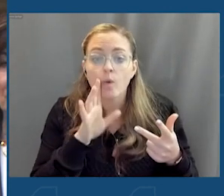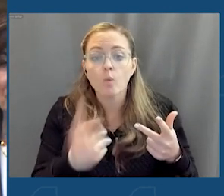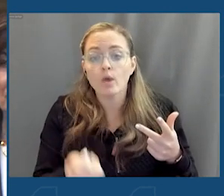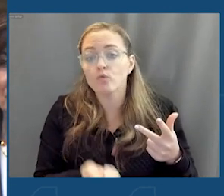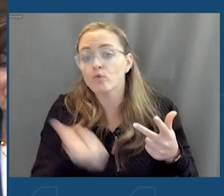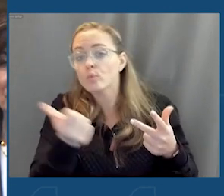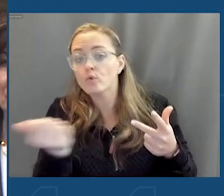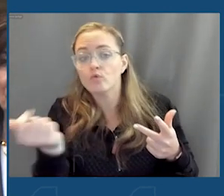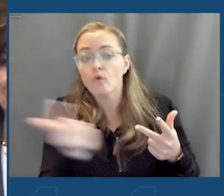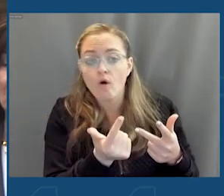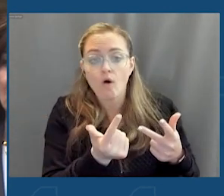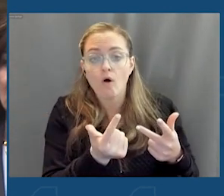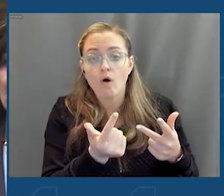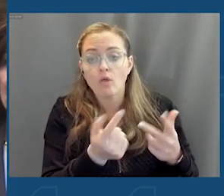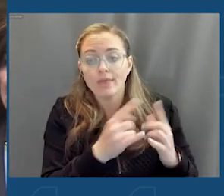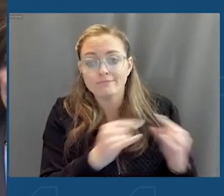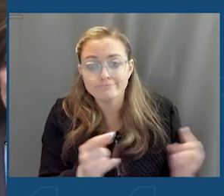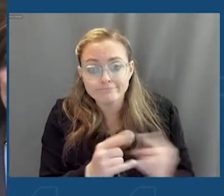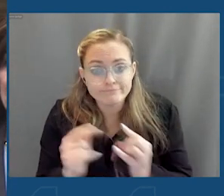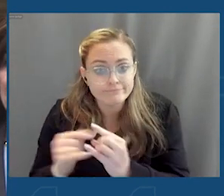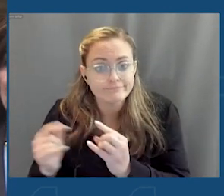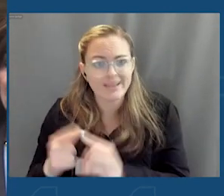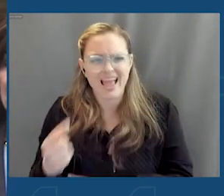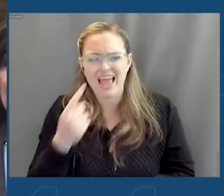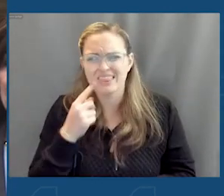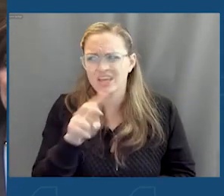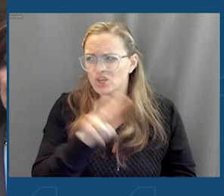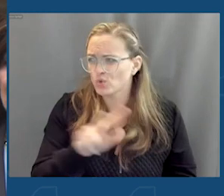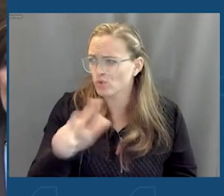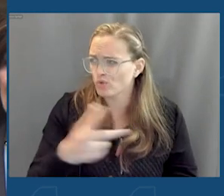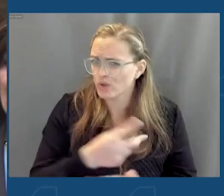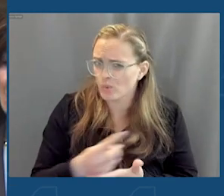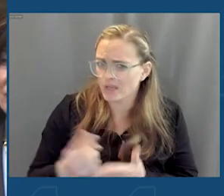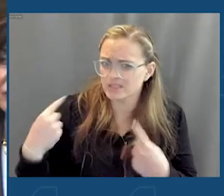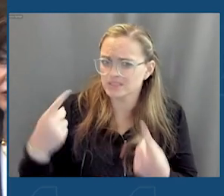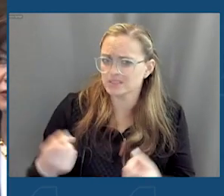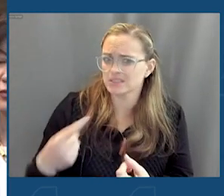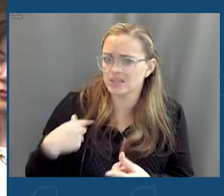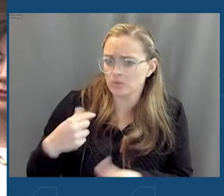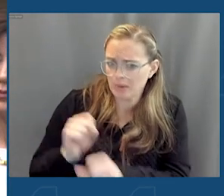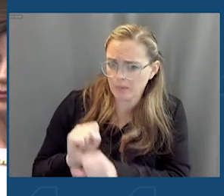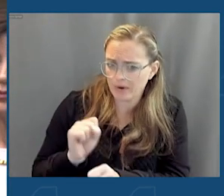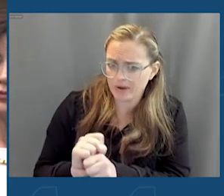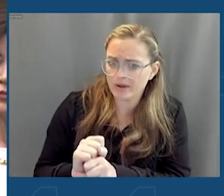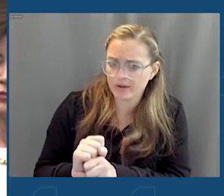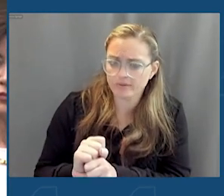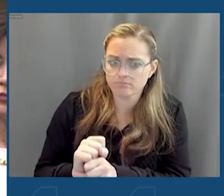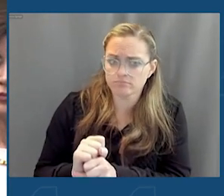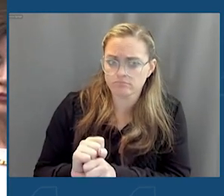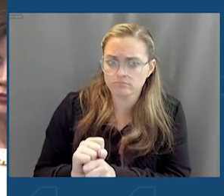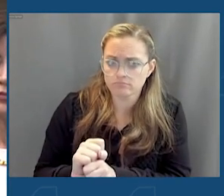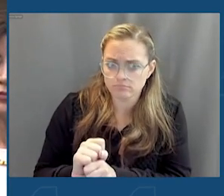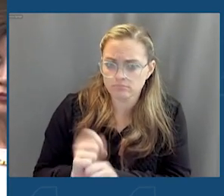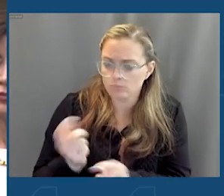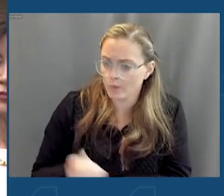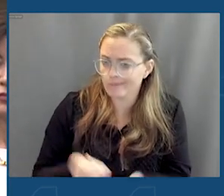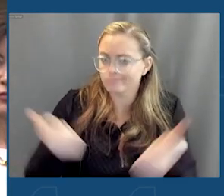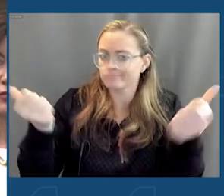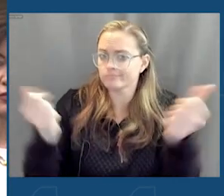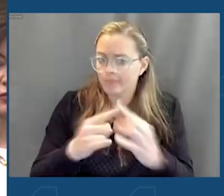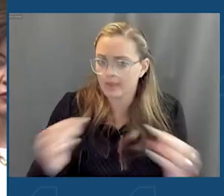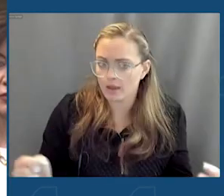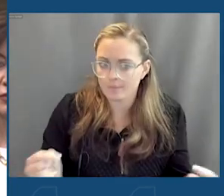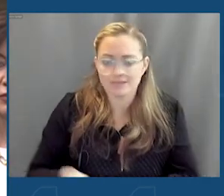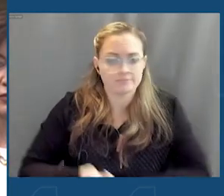all the encampments. I think it was 2 to 3 weeks into my administration that I stated, we're taking the encampments off